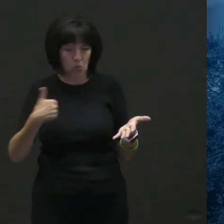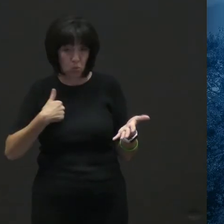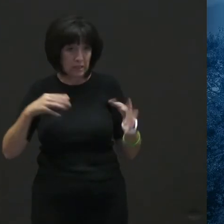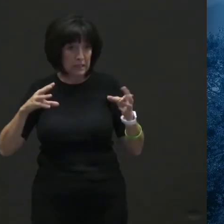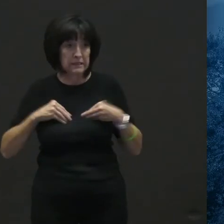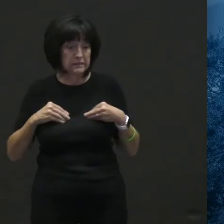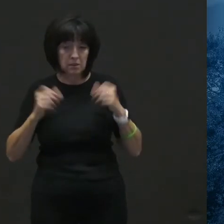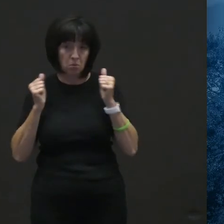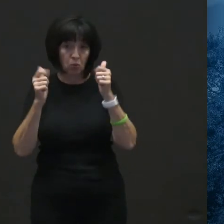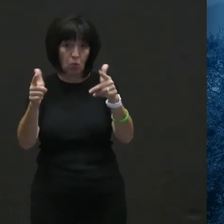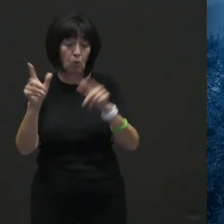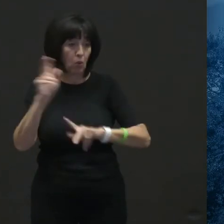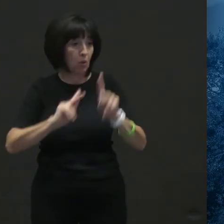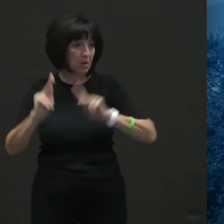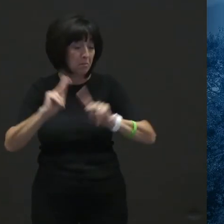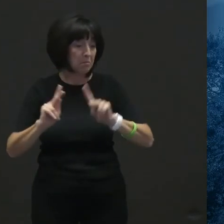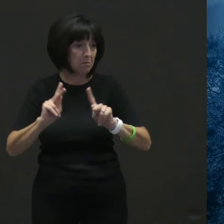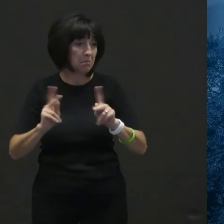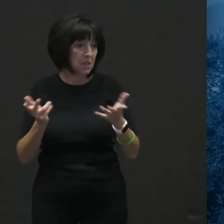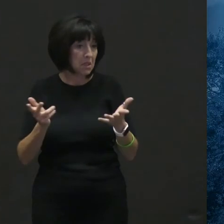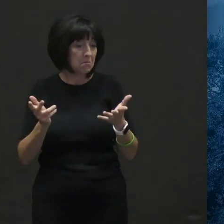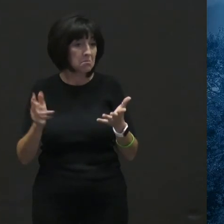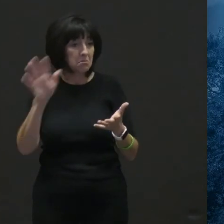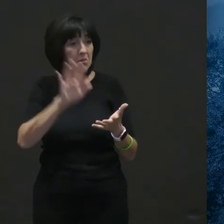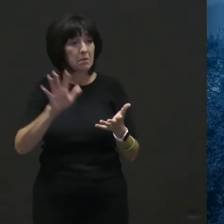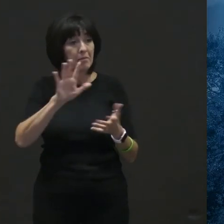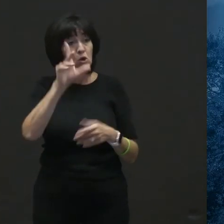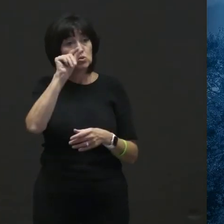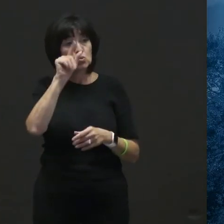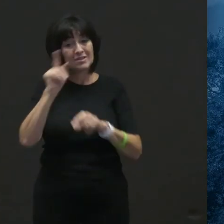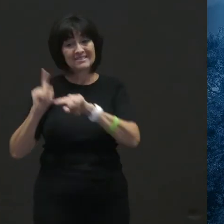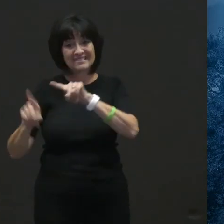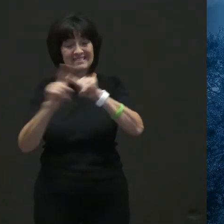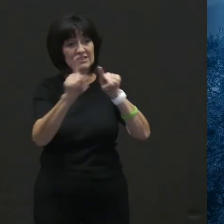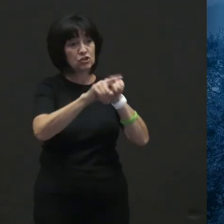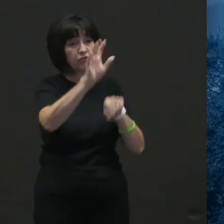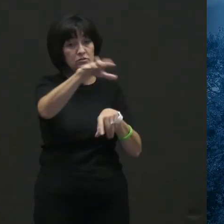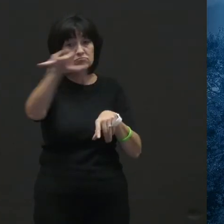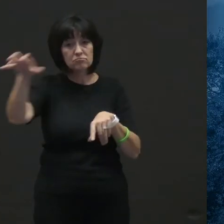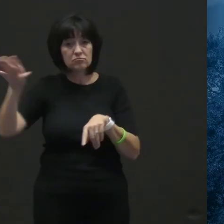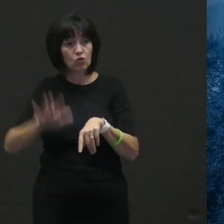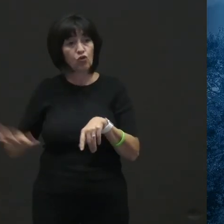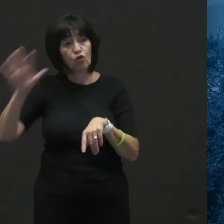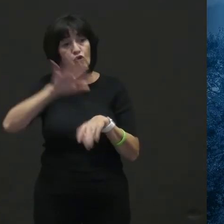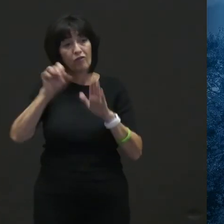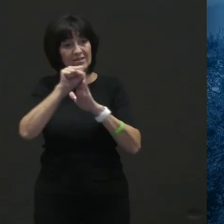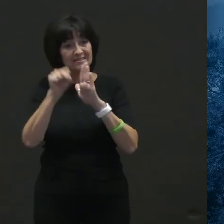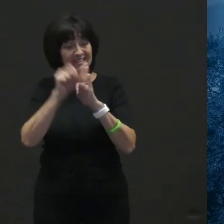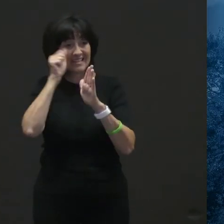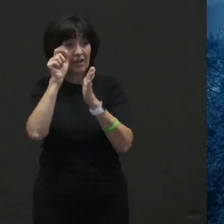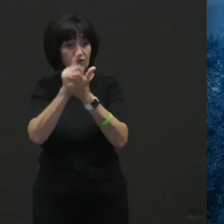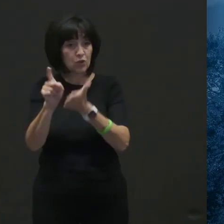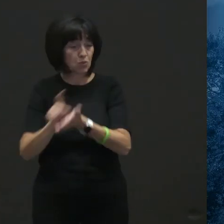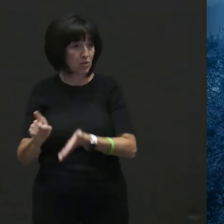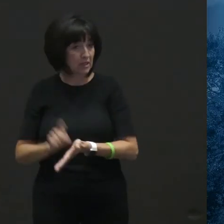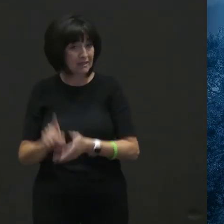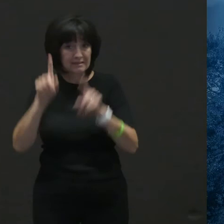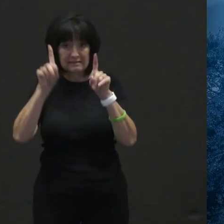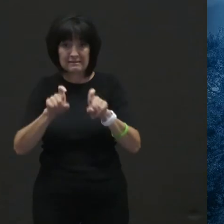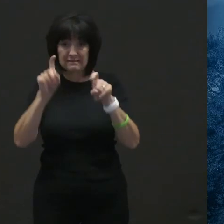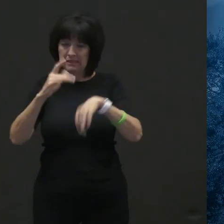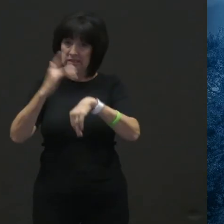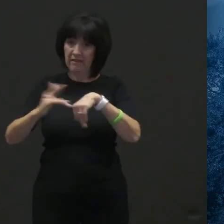So, we're doing about 20 sites a week across the state and looking to expand that so that the testing options are out there for